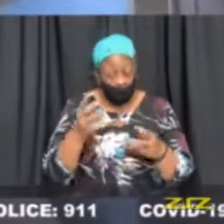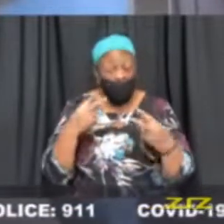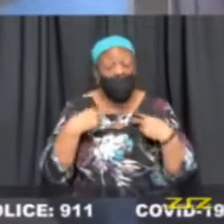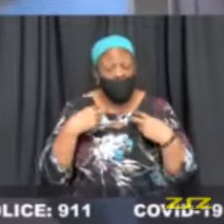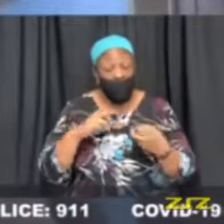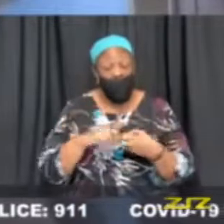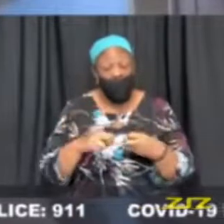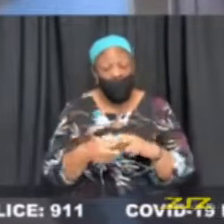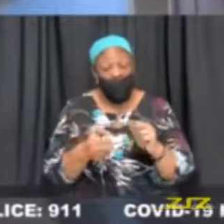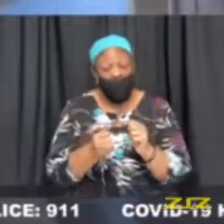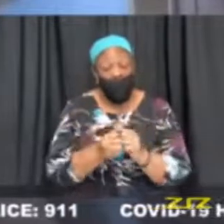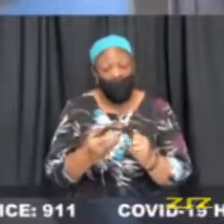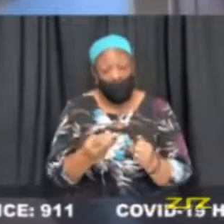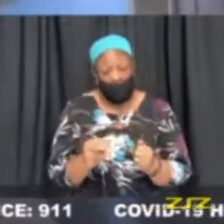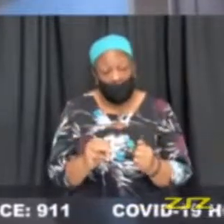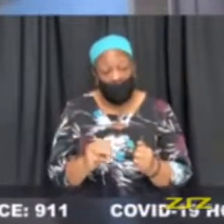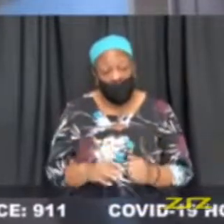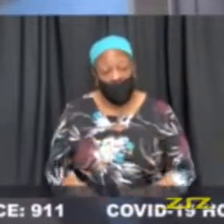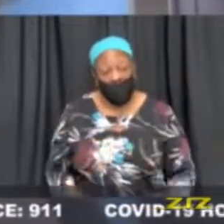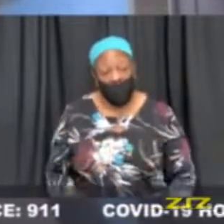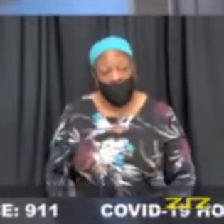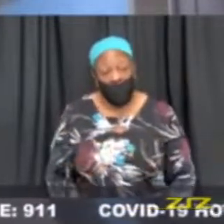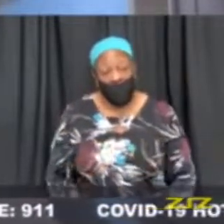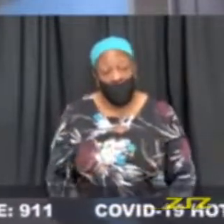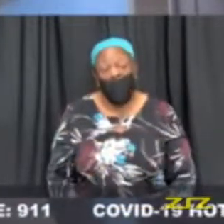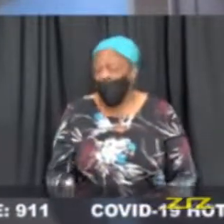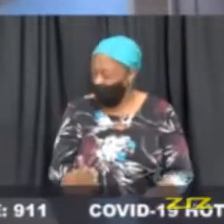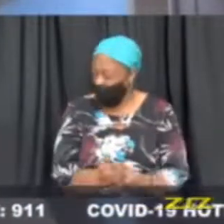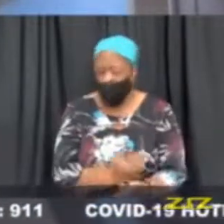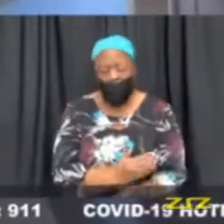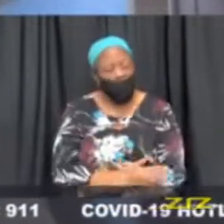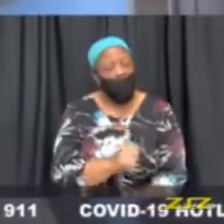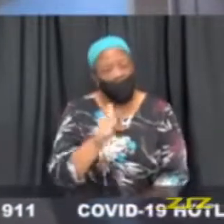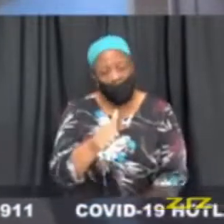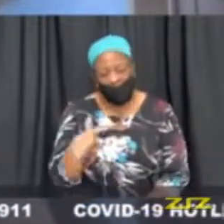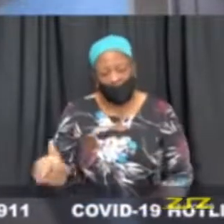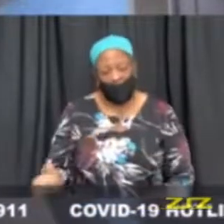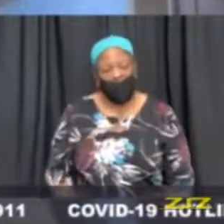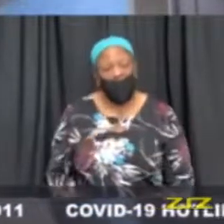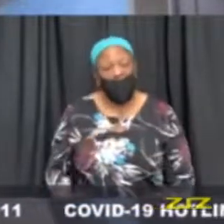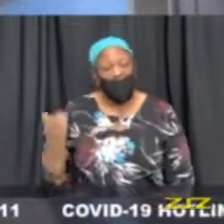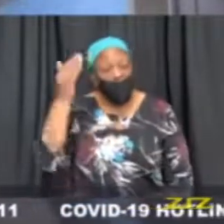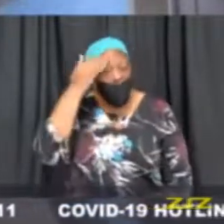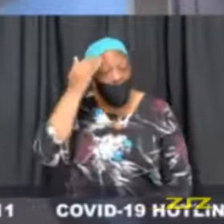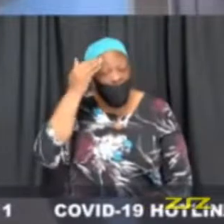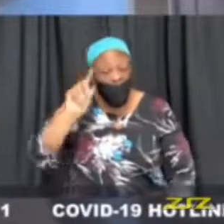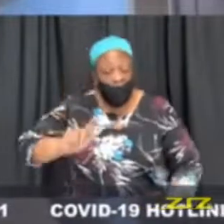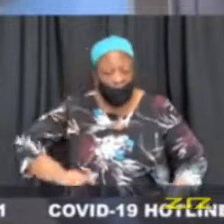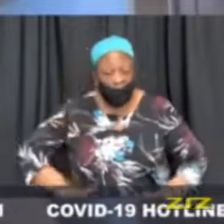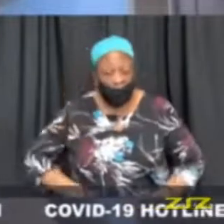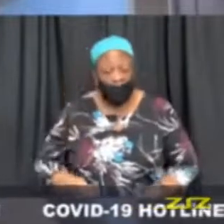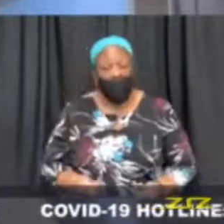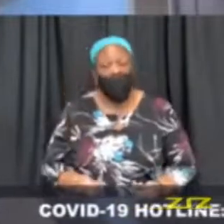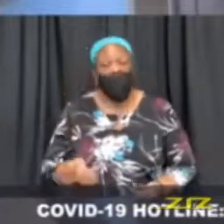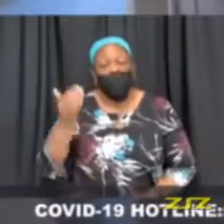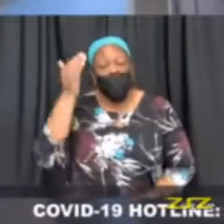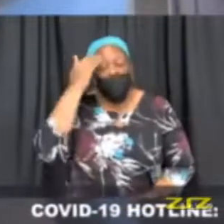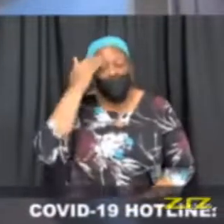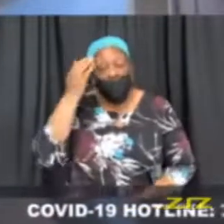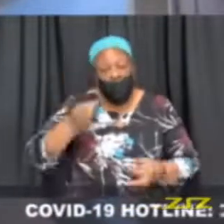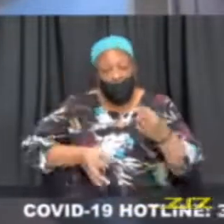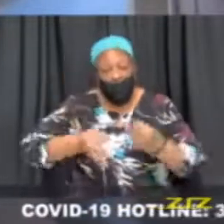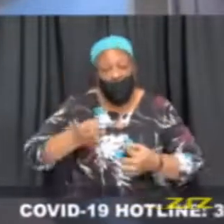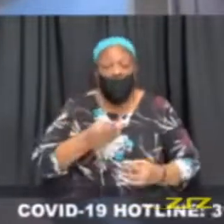and preparation is the key. So knowing where you live, knowing which zone you are located